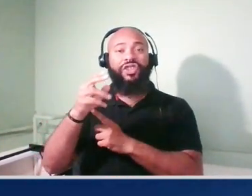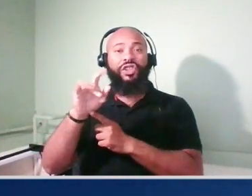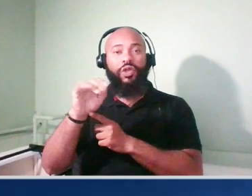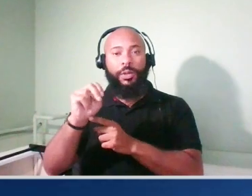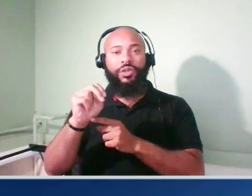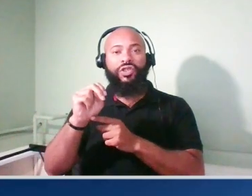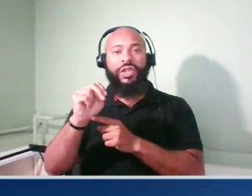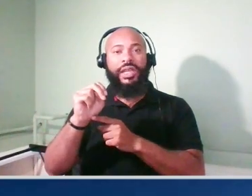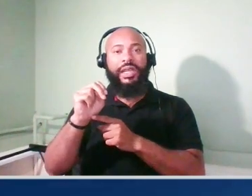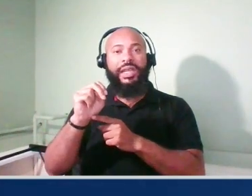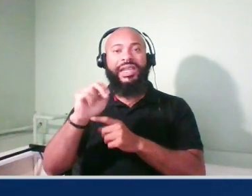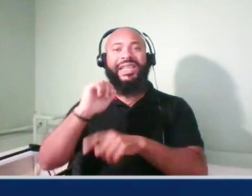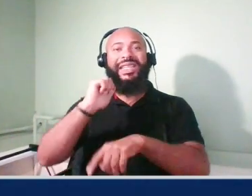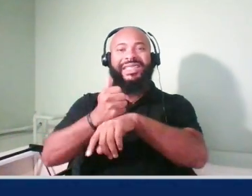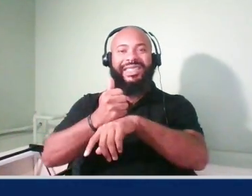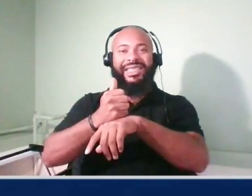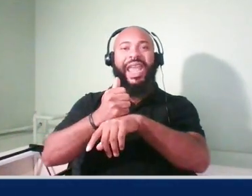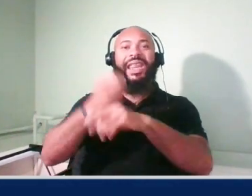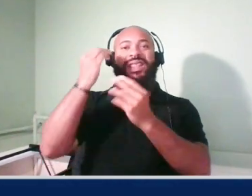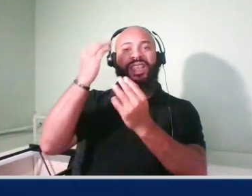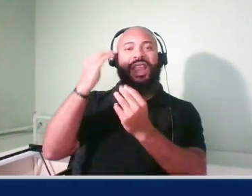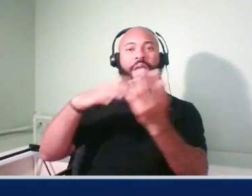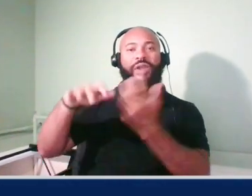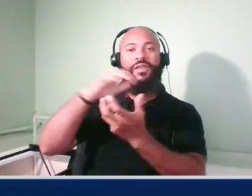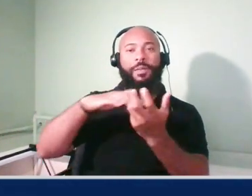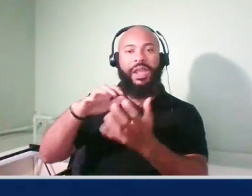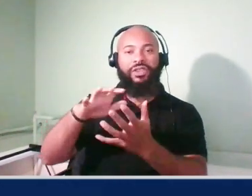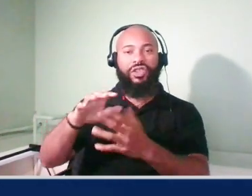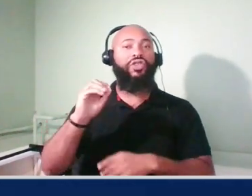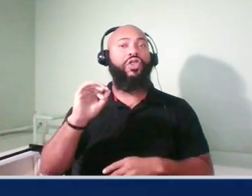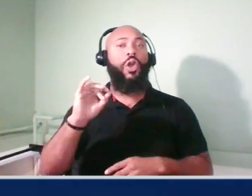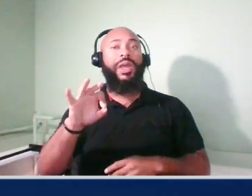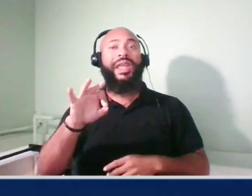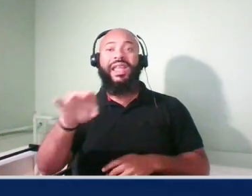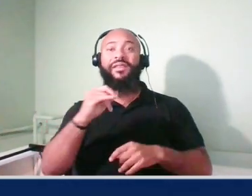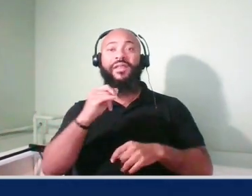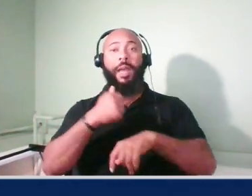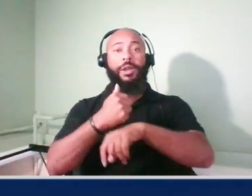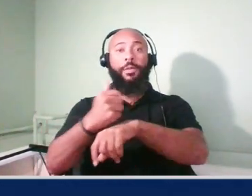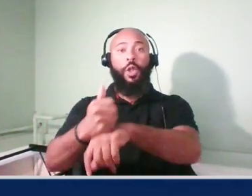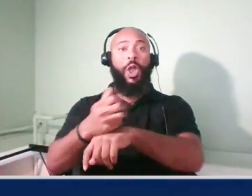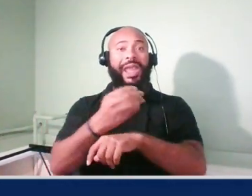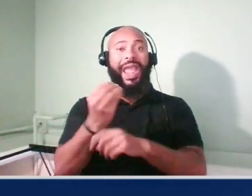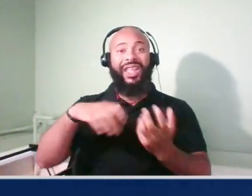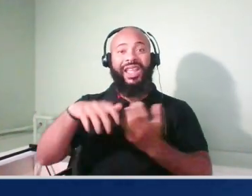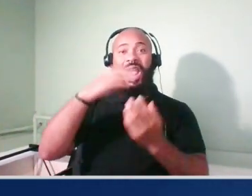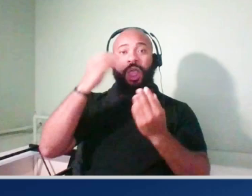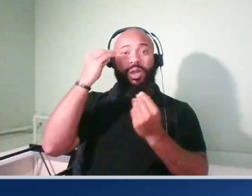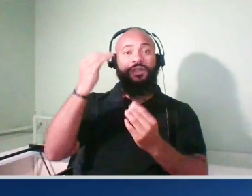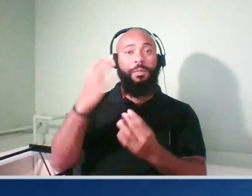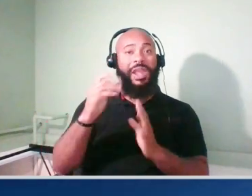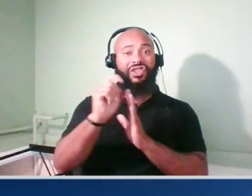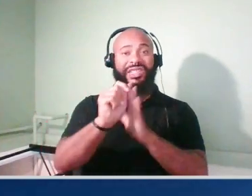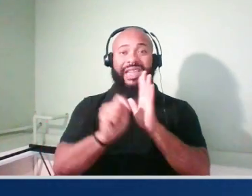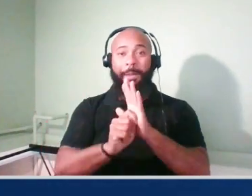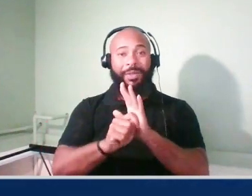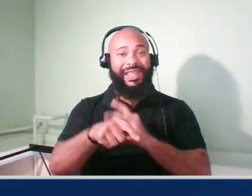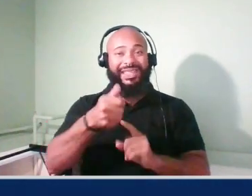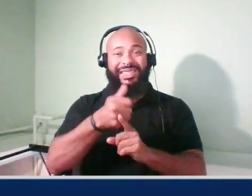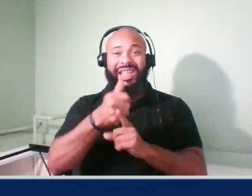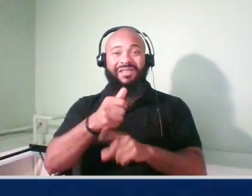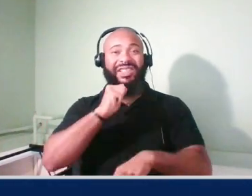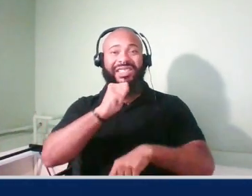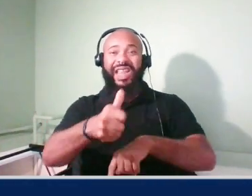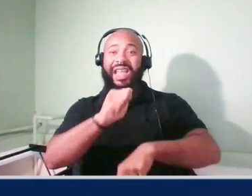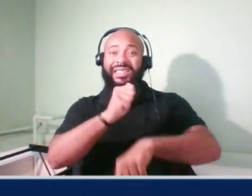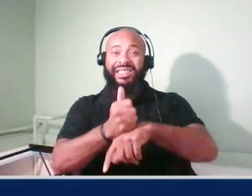if I'm deploying a CloudFormation template which does not have that resource property set, proactive control will block the deployment of the resource altogether. Right. So it doesn't even